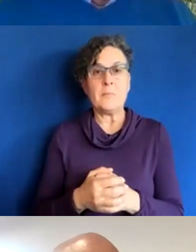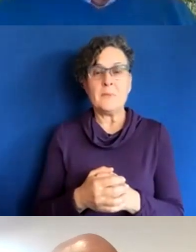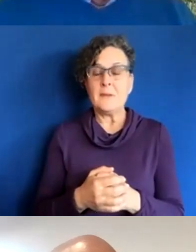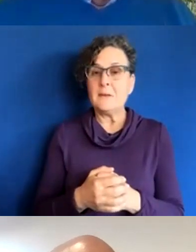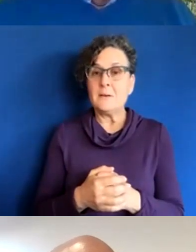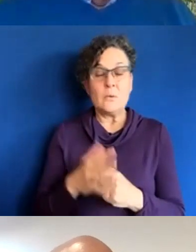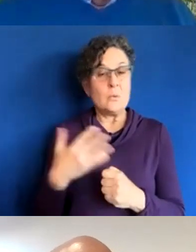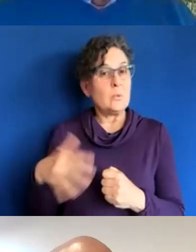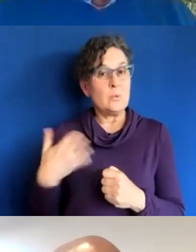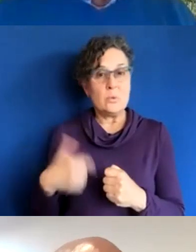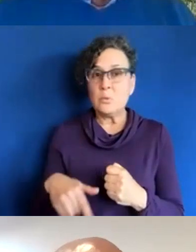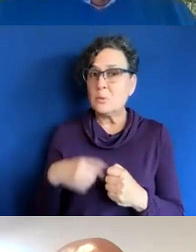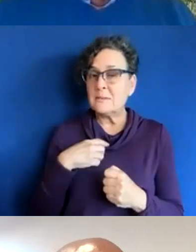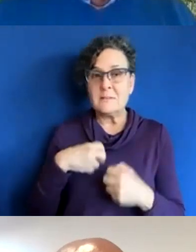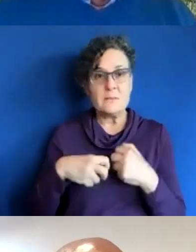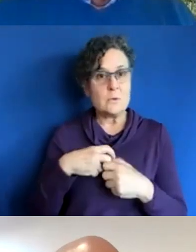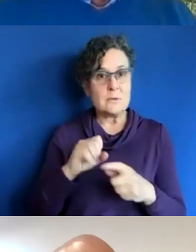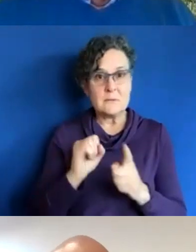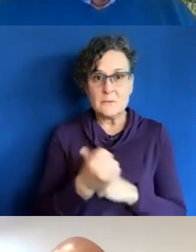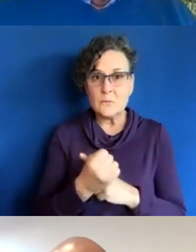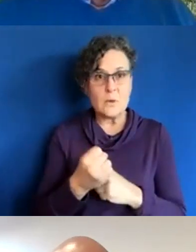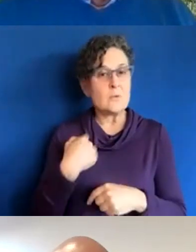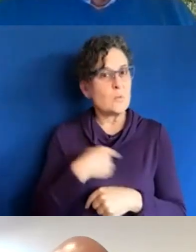sledge, but we have to do it. And I'm